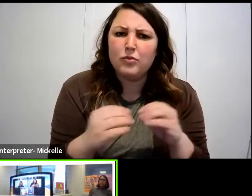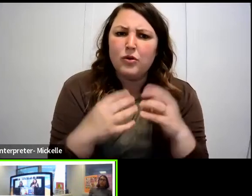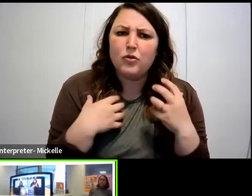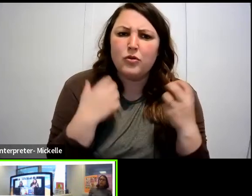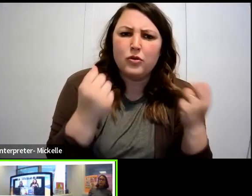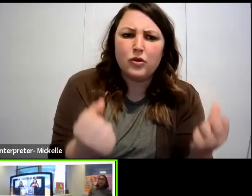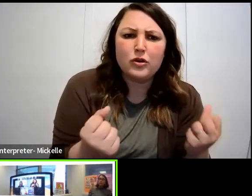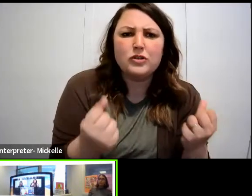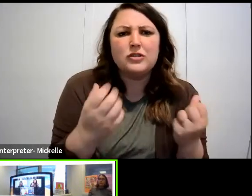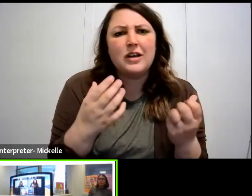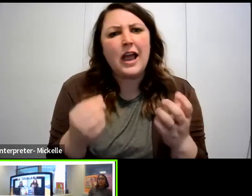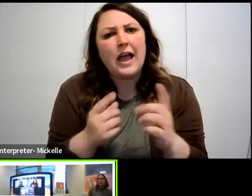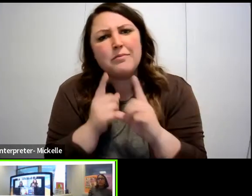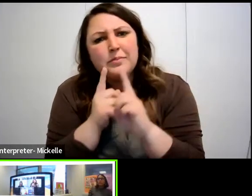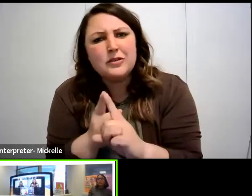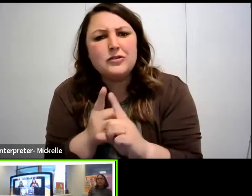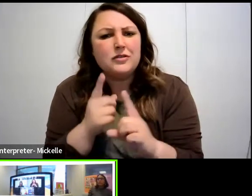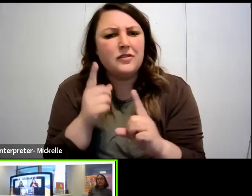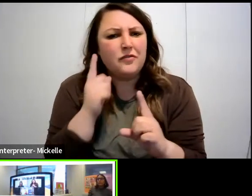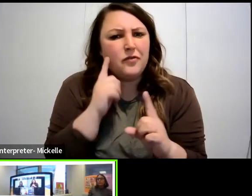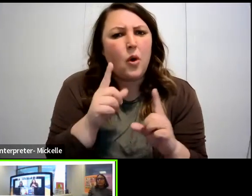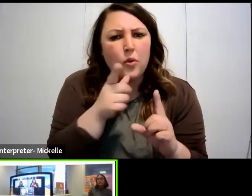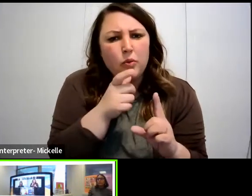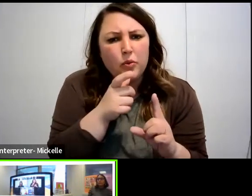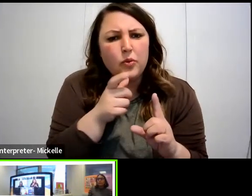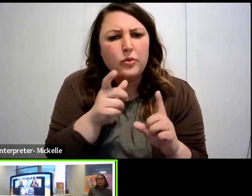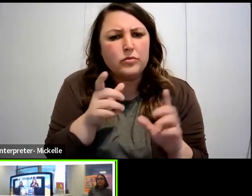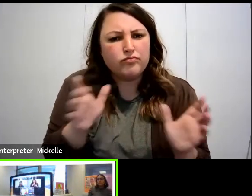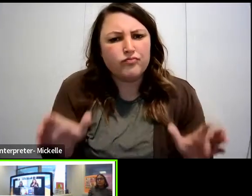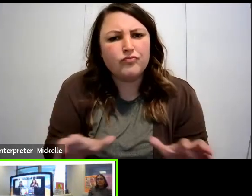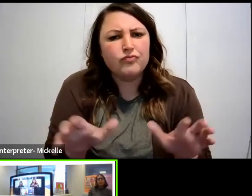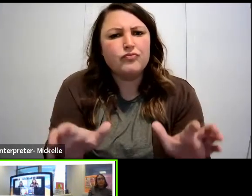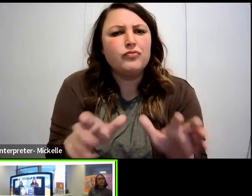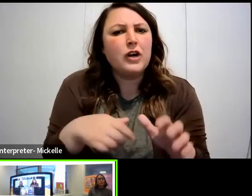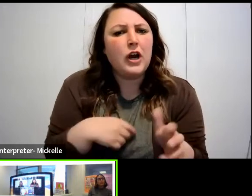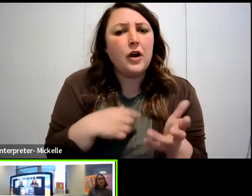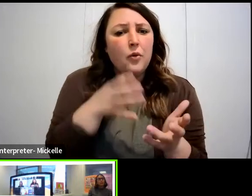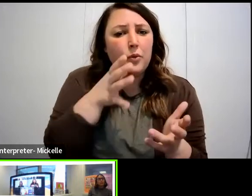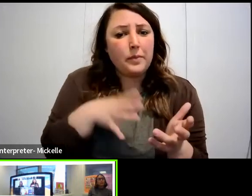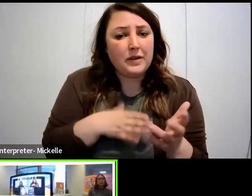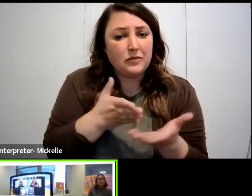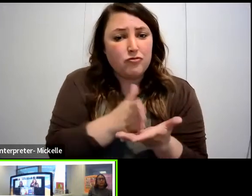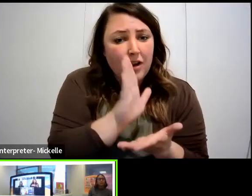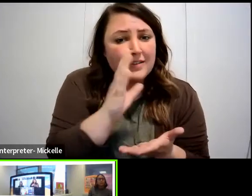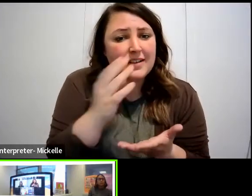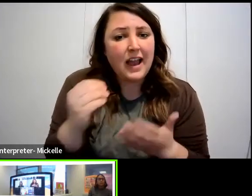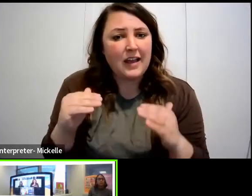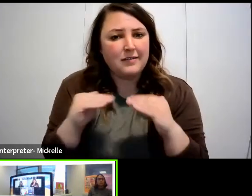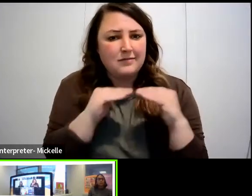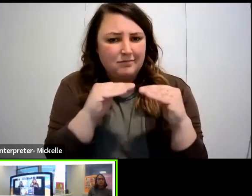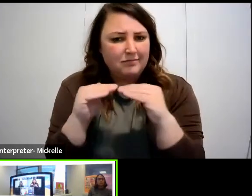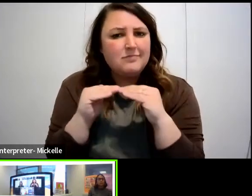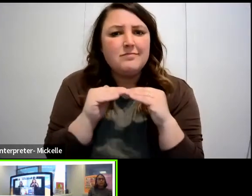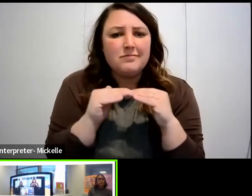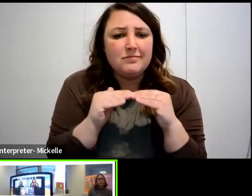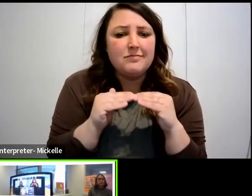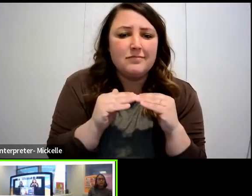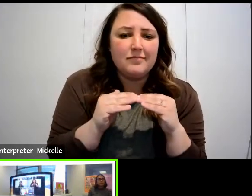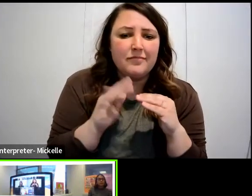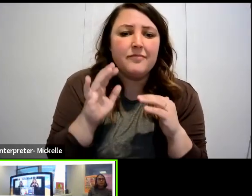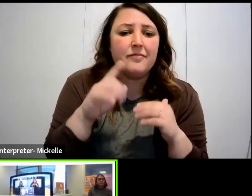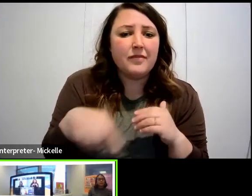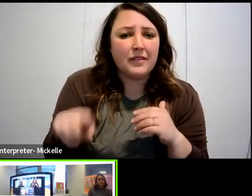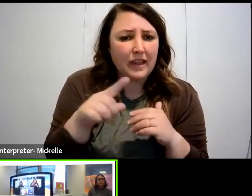war, who promote women's rights and gender equality to have inclusive peace, sustainable development, and